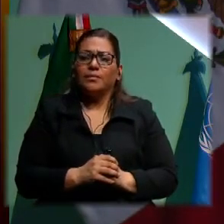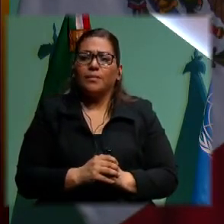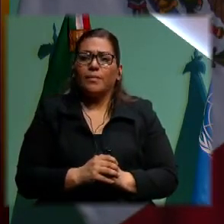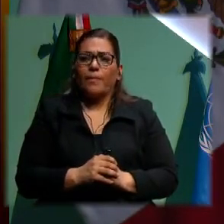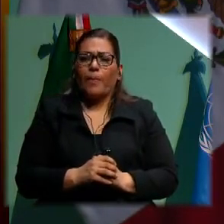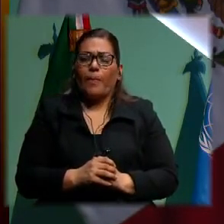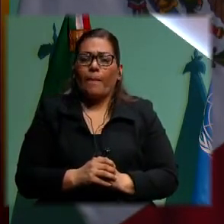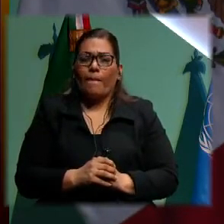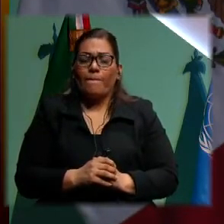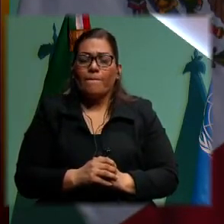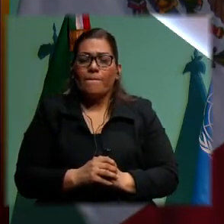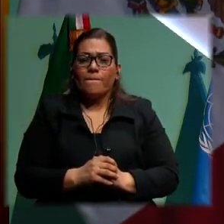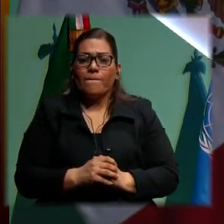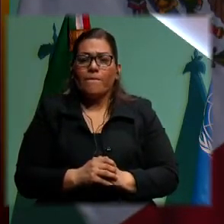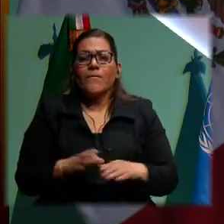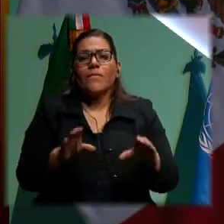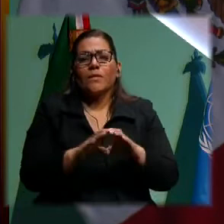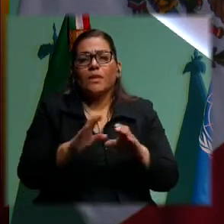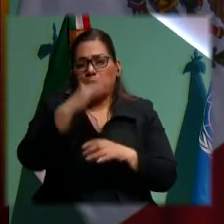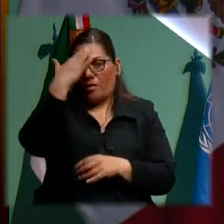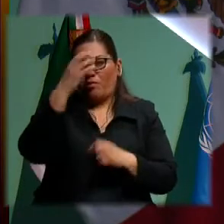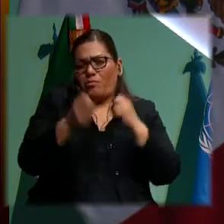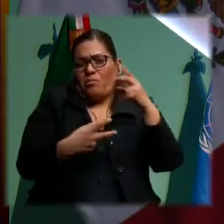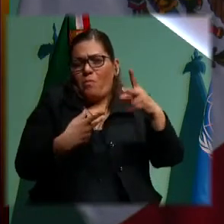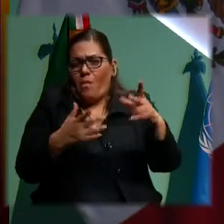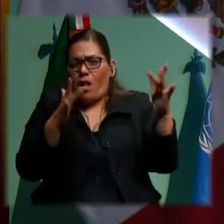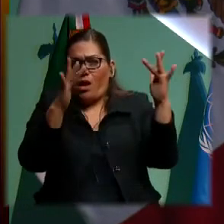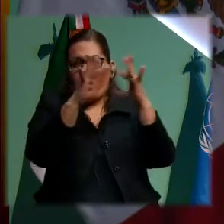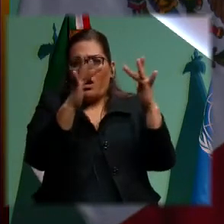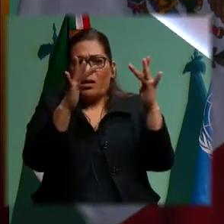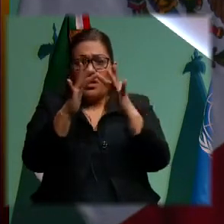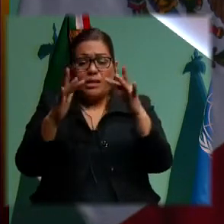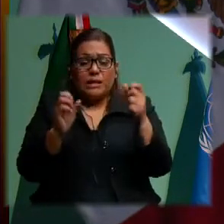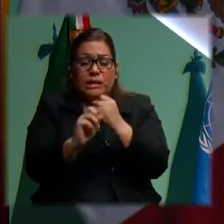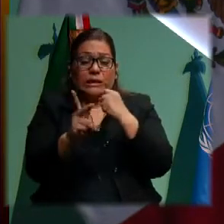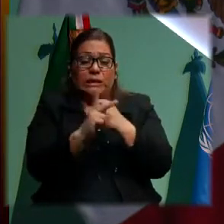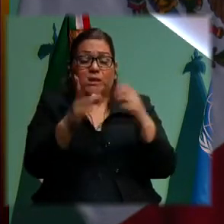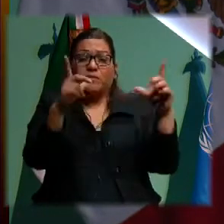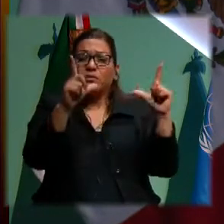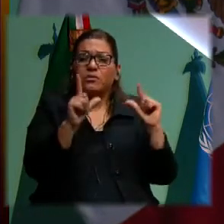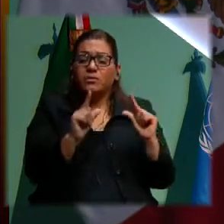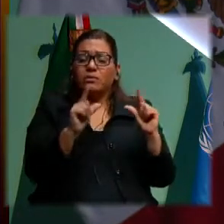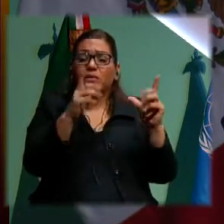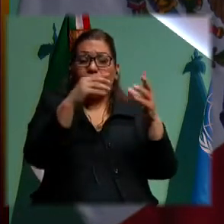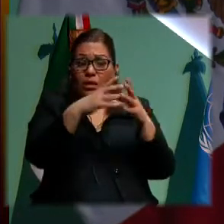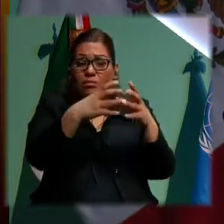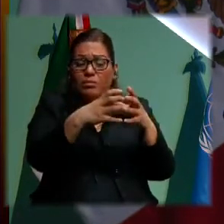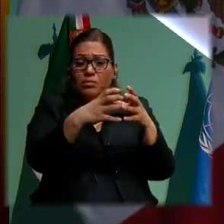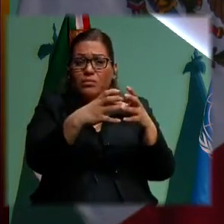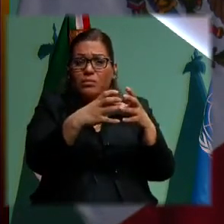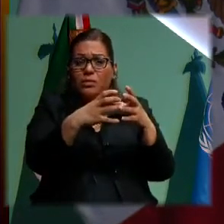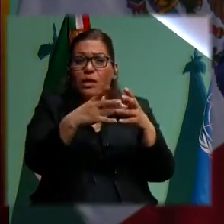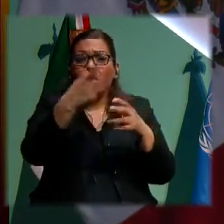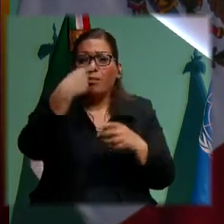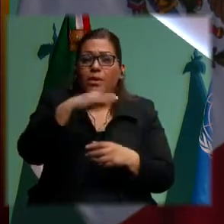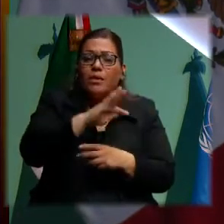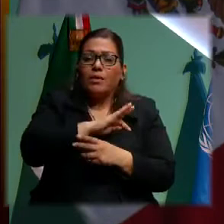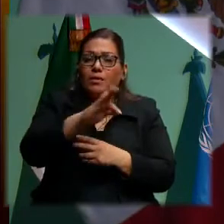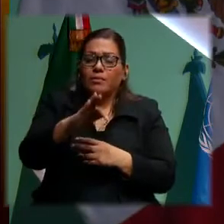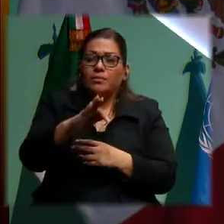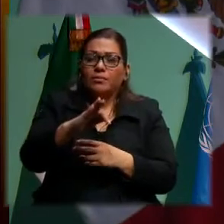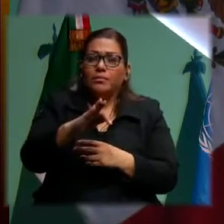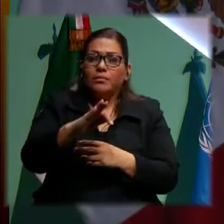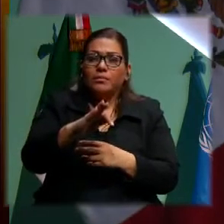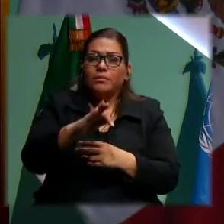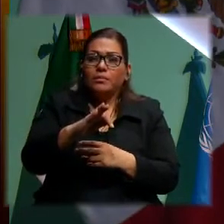we want to connect those small villages. In order to run that Wi-Fi network there, you need